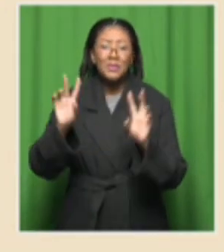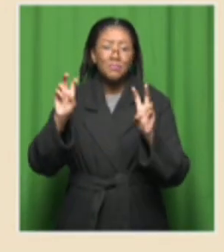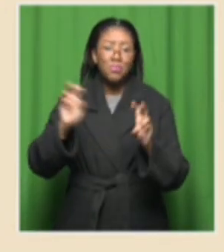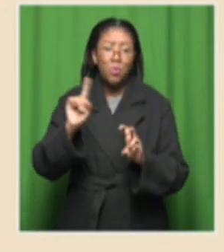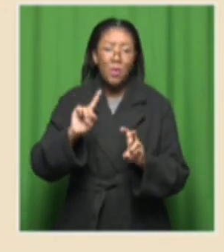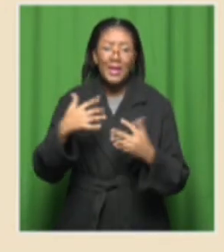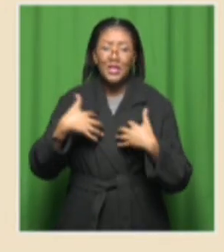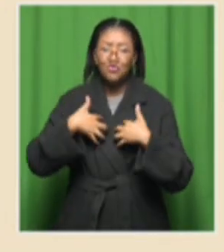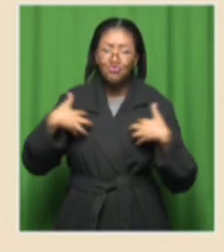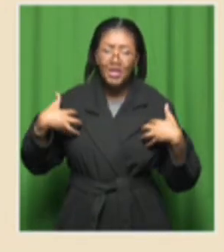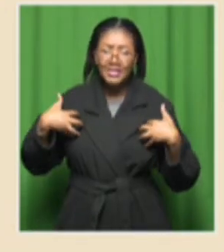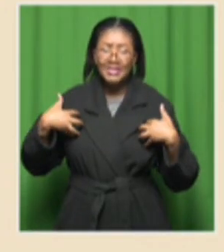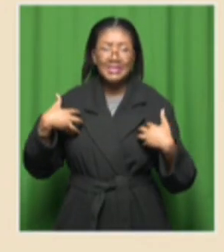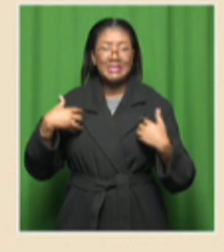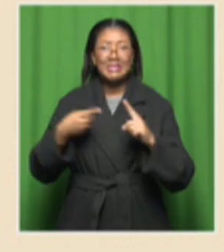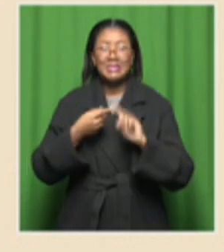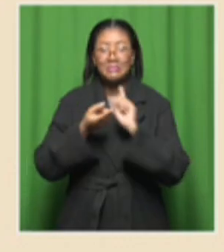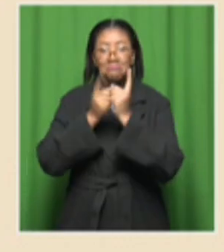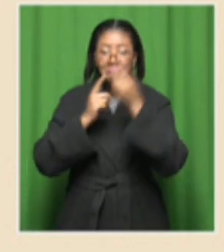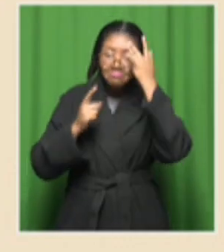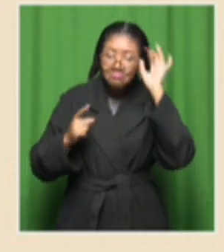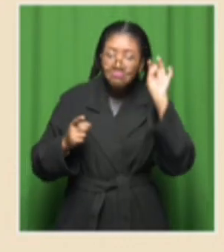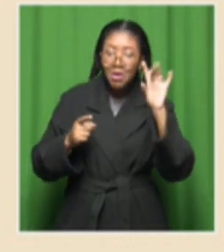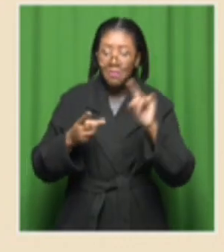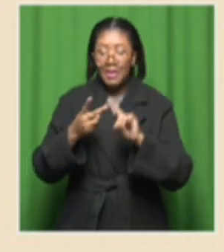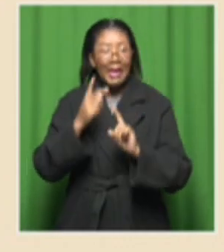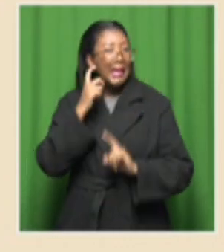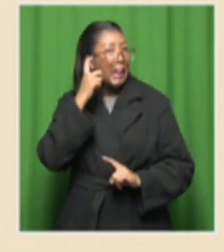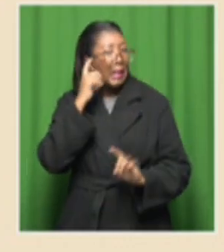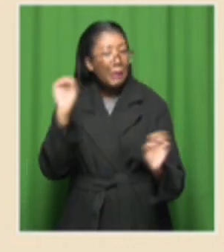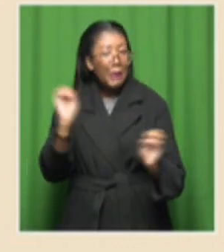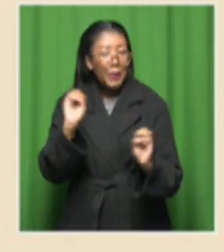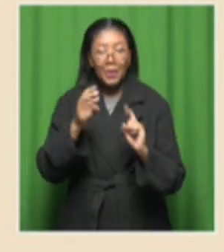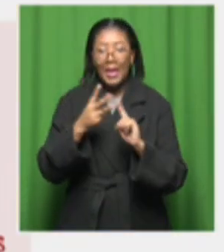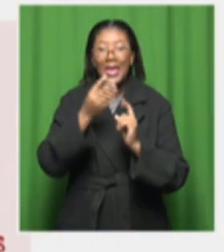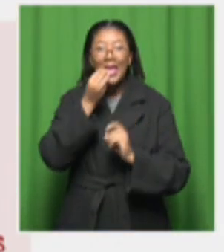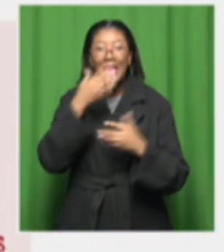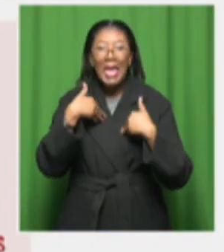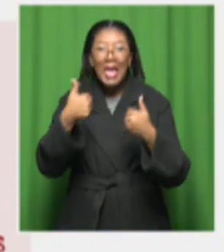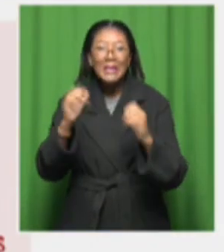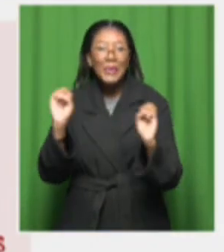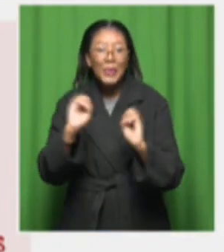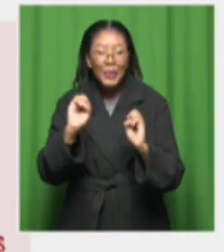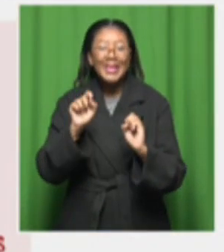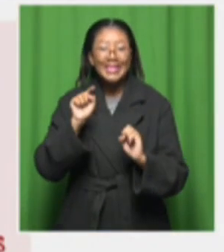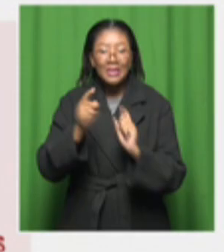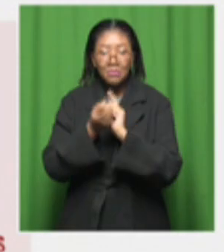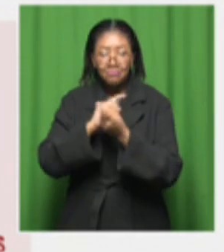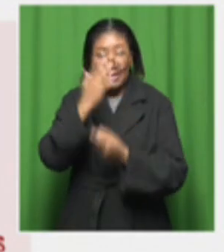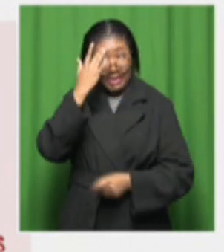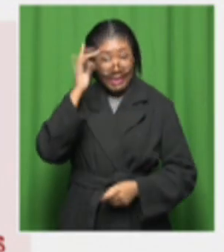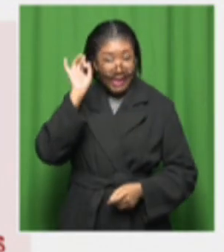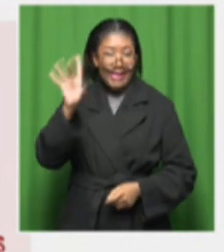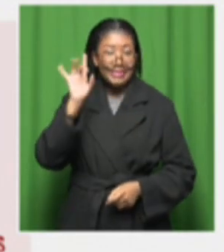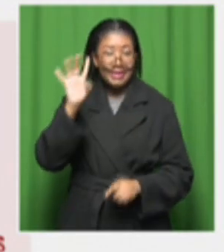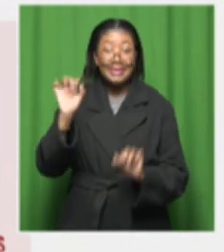likes of stress, lack of sleep, poor diet, a lot of these